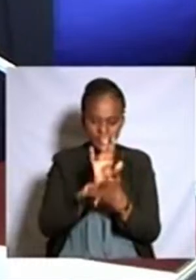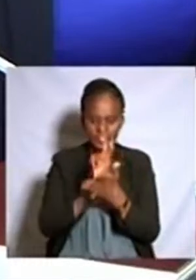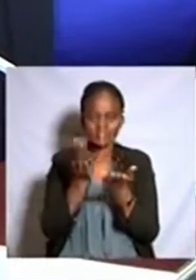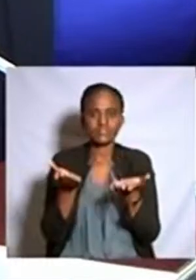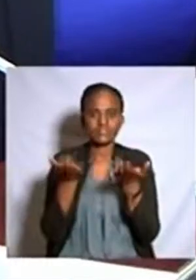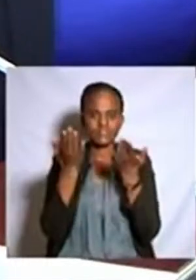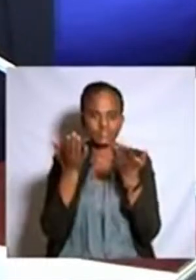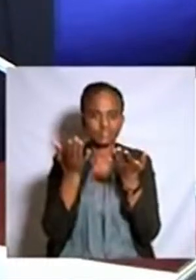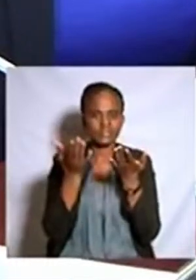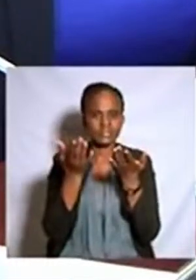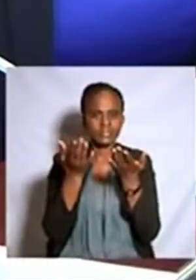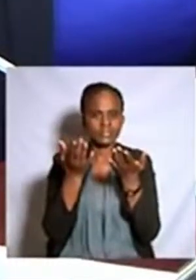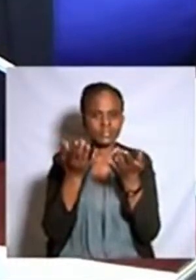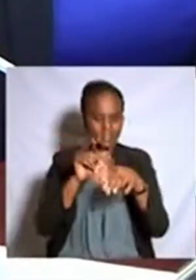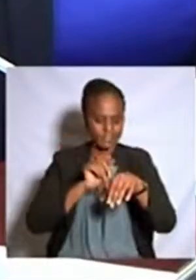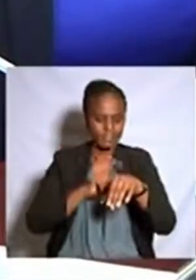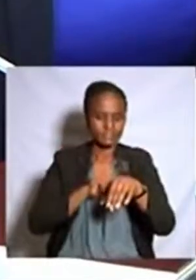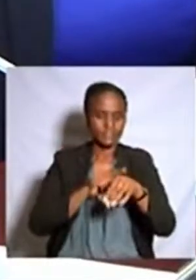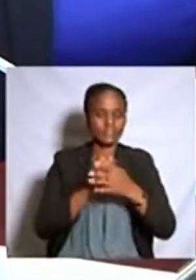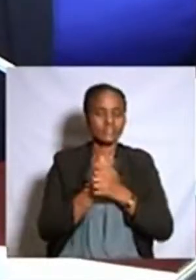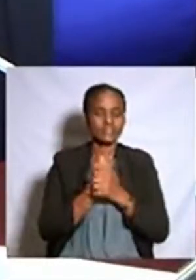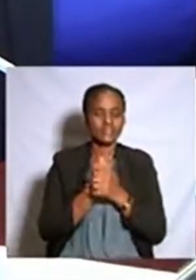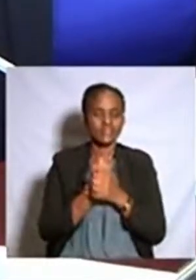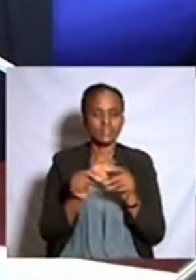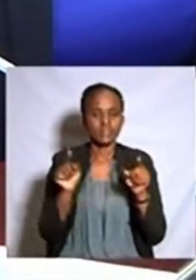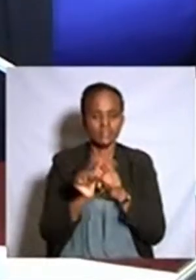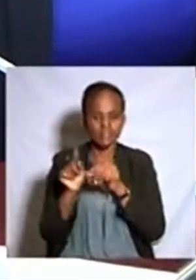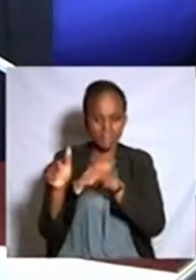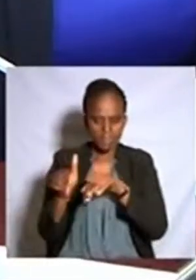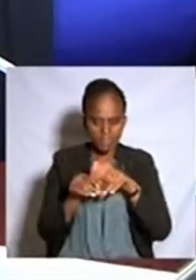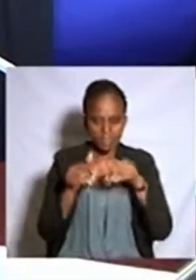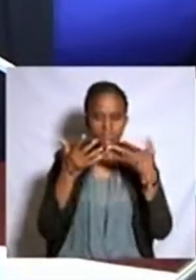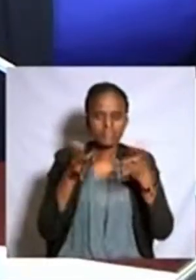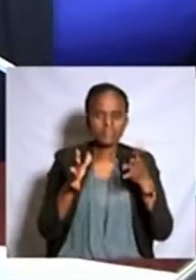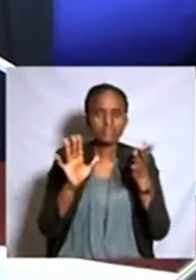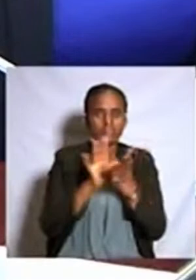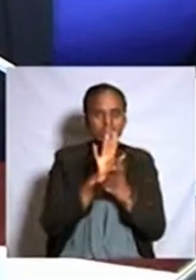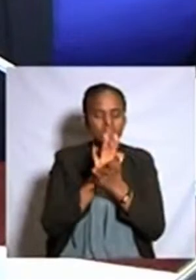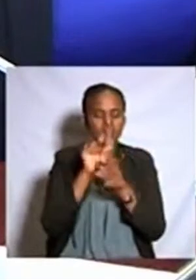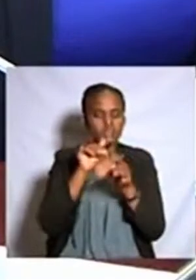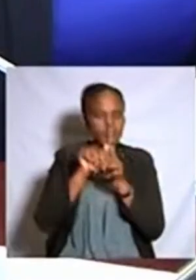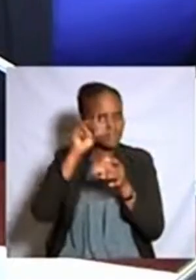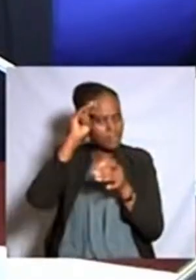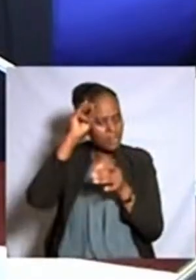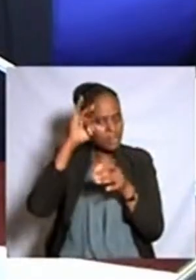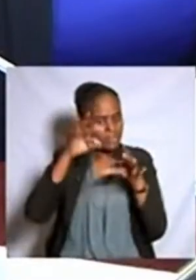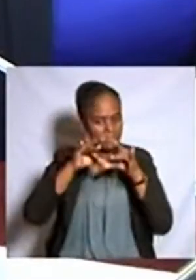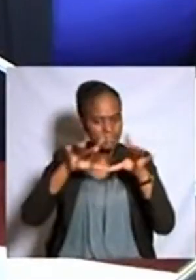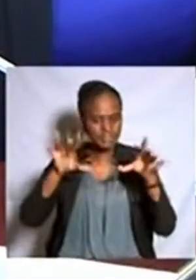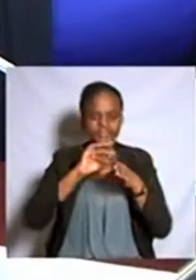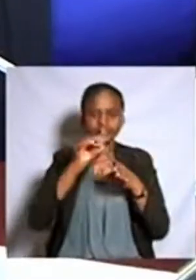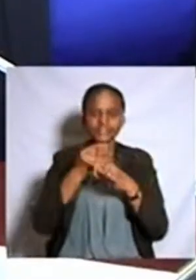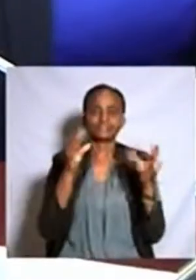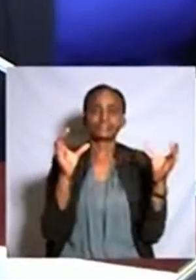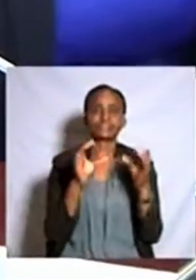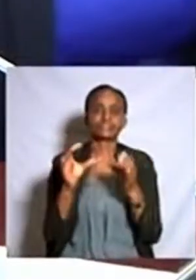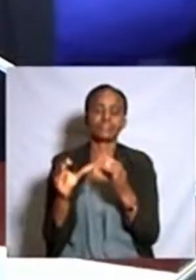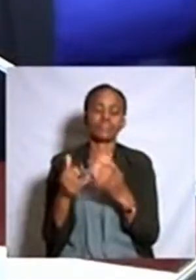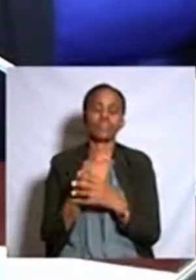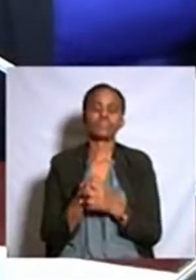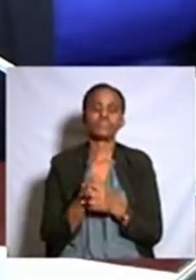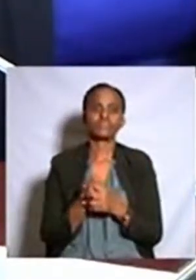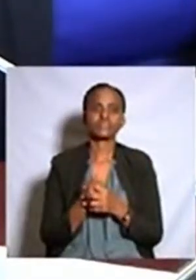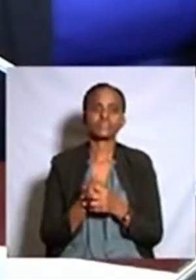uplifted timelessly to avoid loss of documents at the Ministry of Land or the councils.